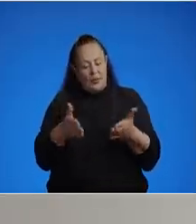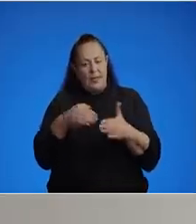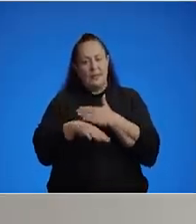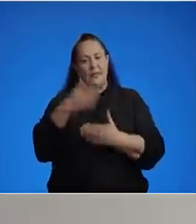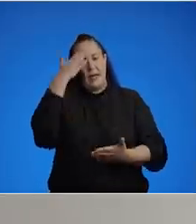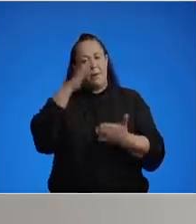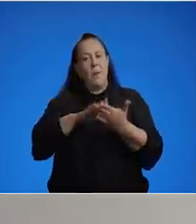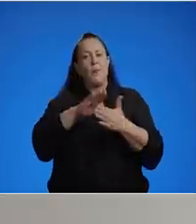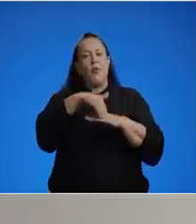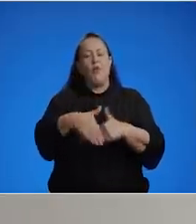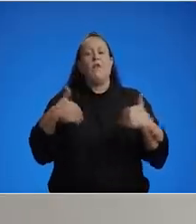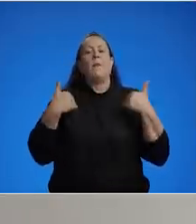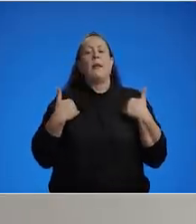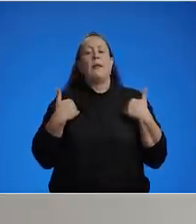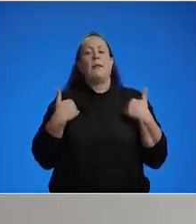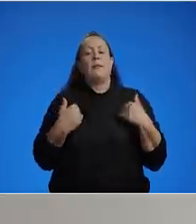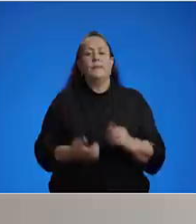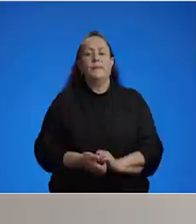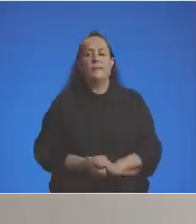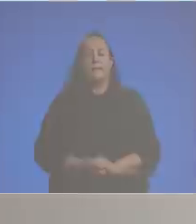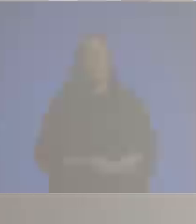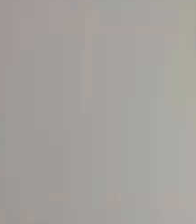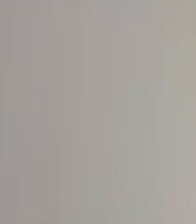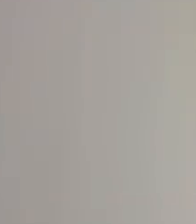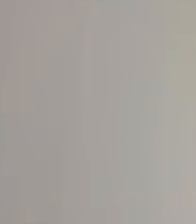this in memory of me.